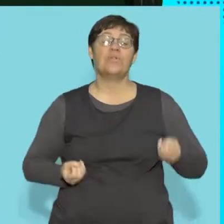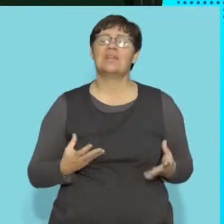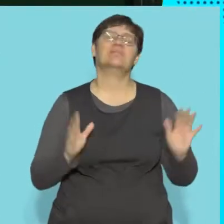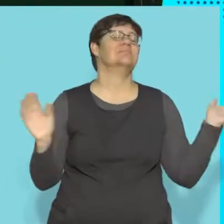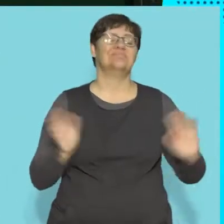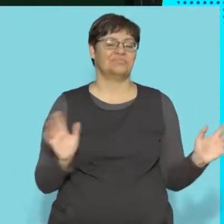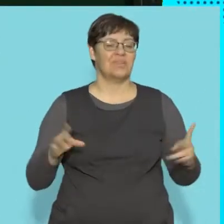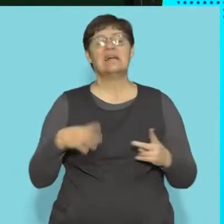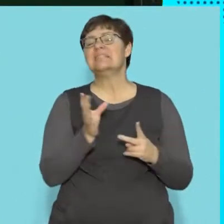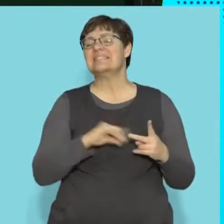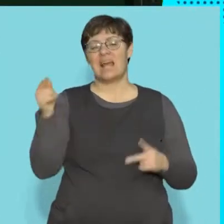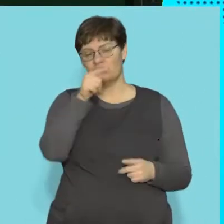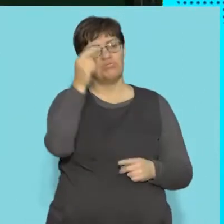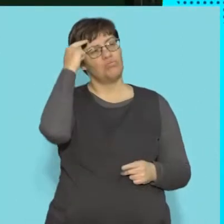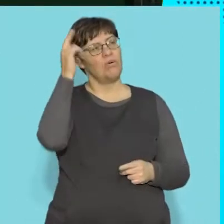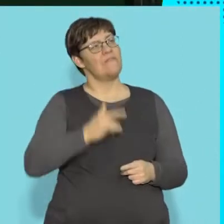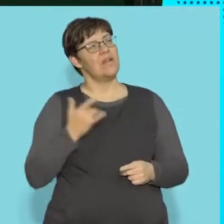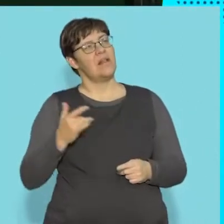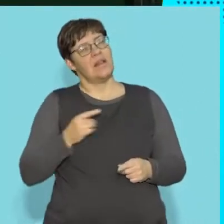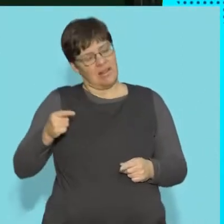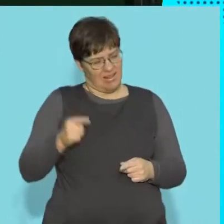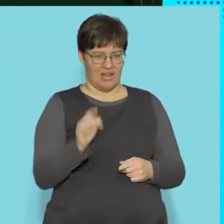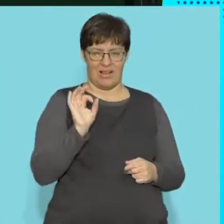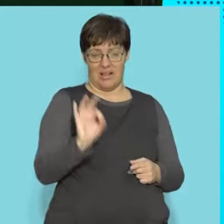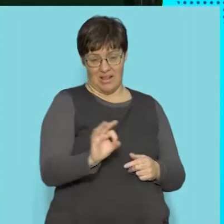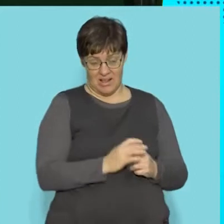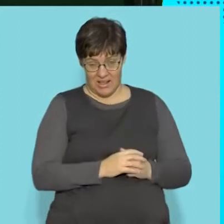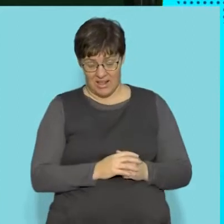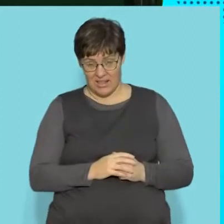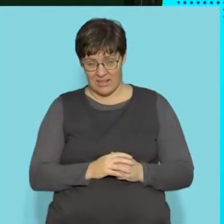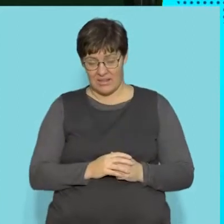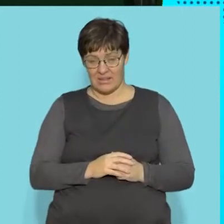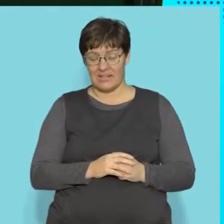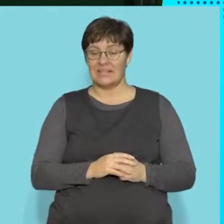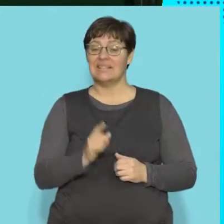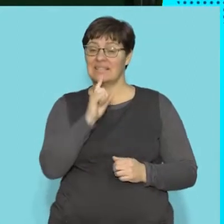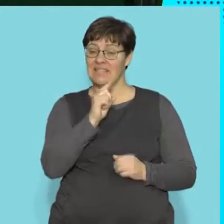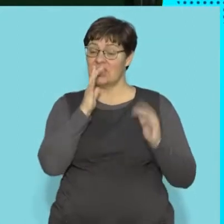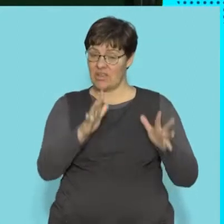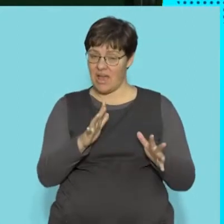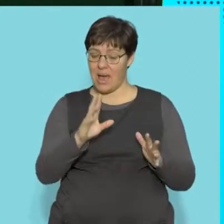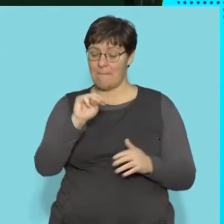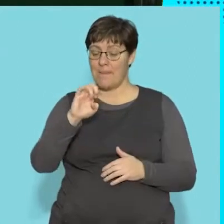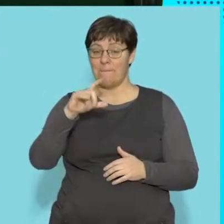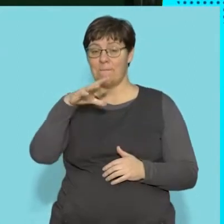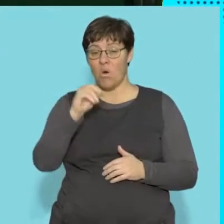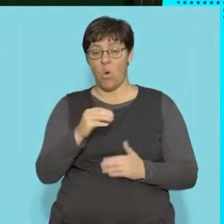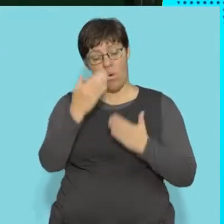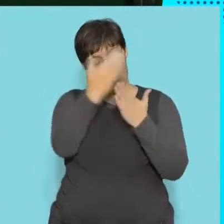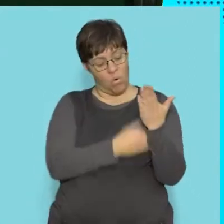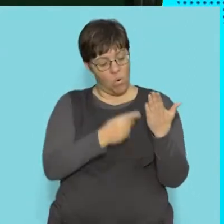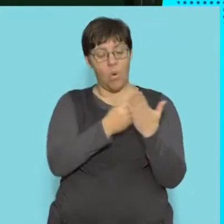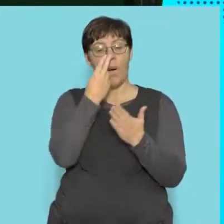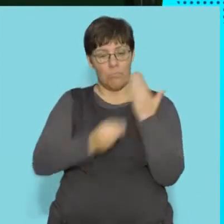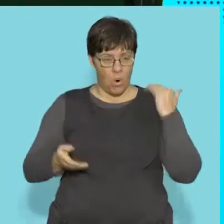two terms. Select the one that you think is correct. On your teacher's memorandum for